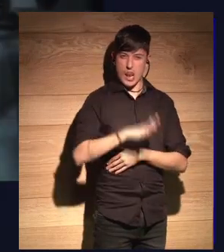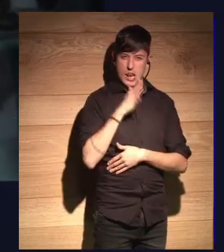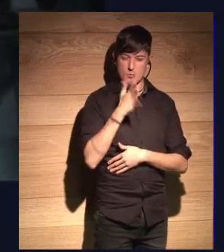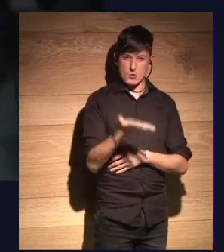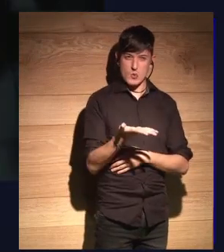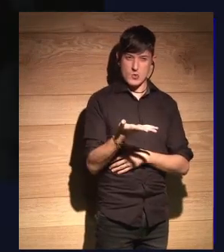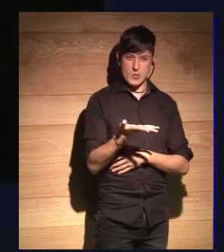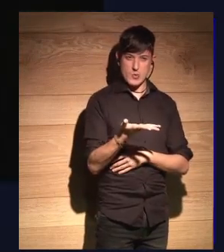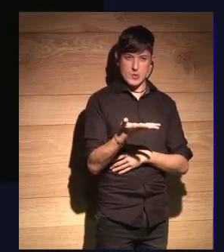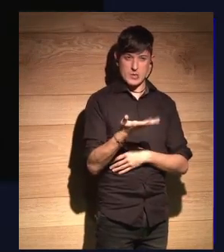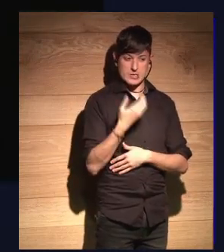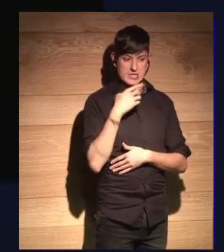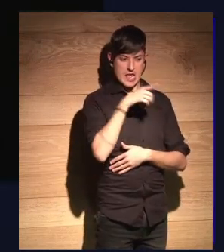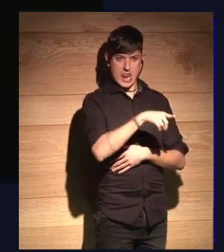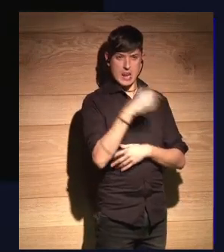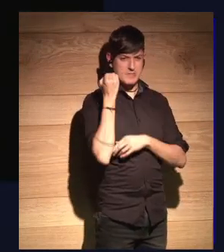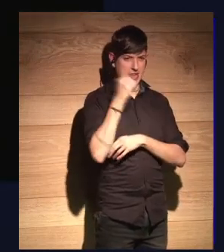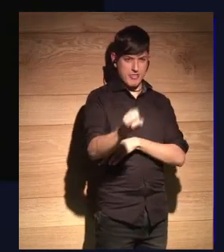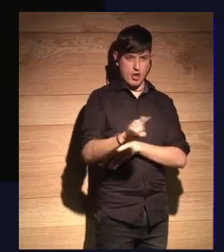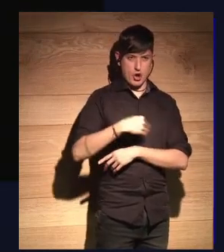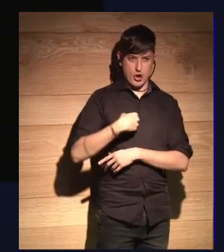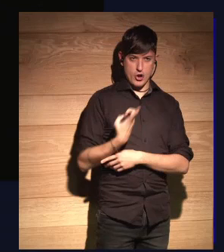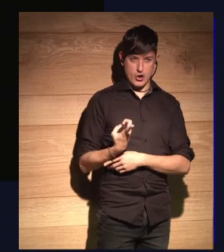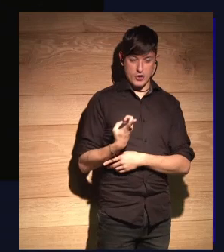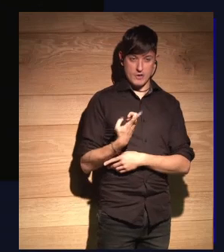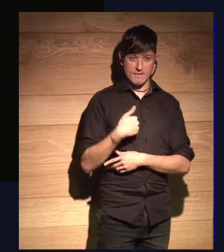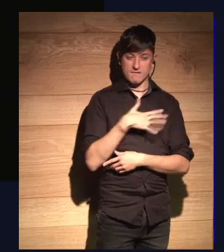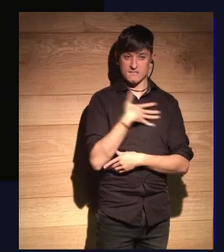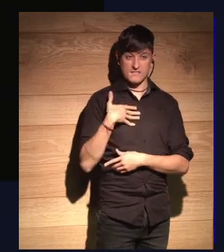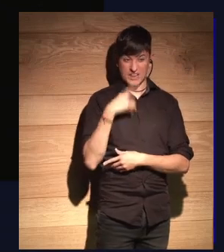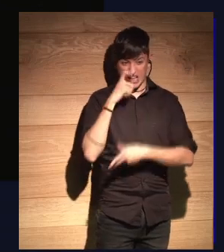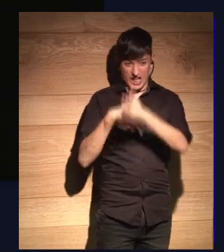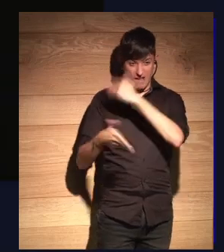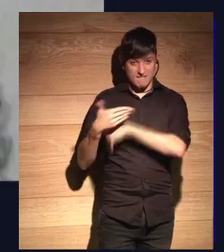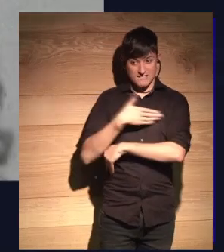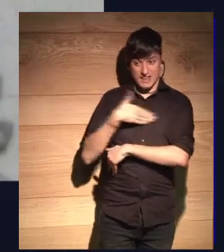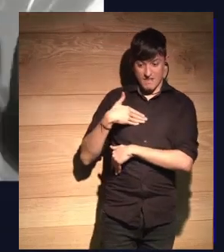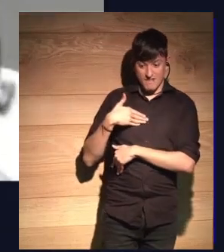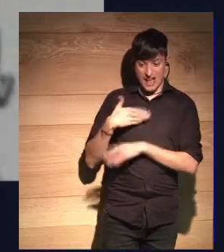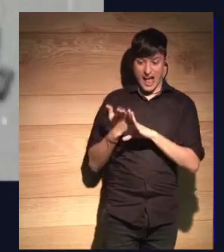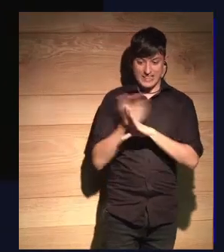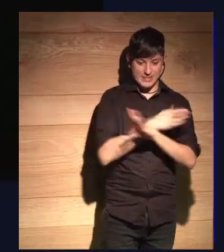him love the thing that was before the world was made.